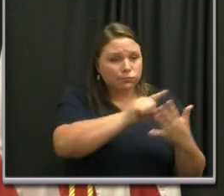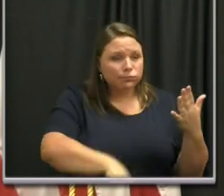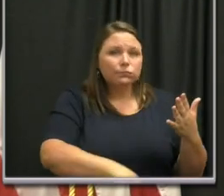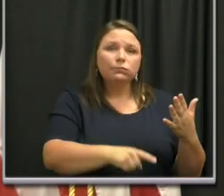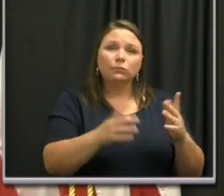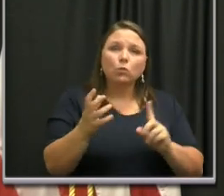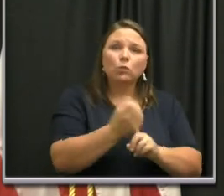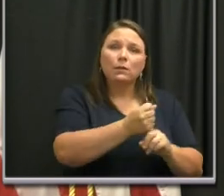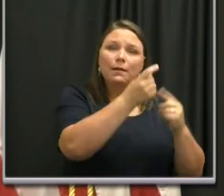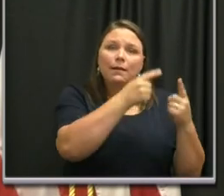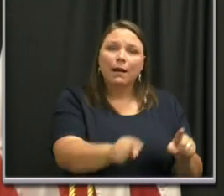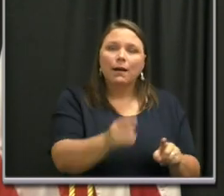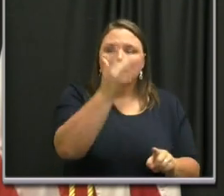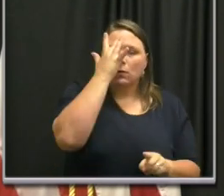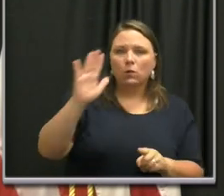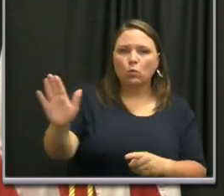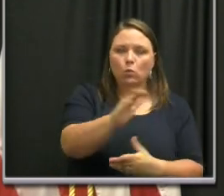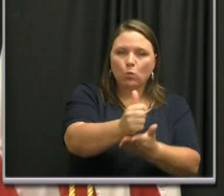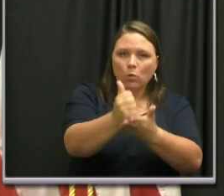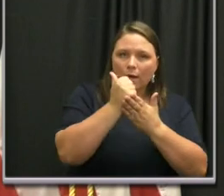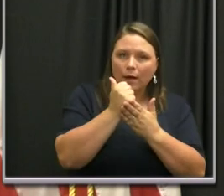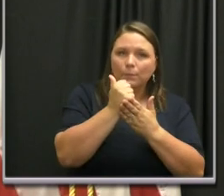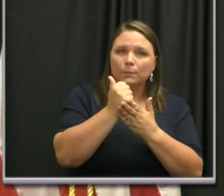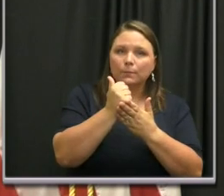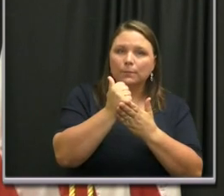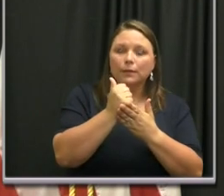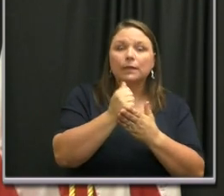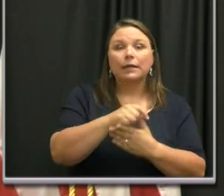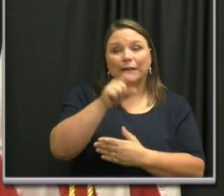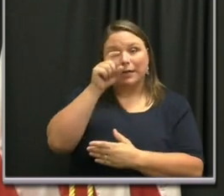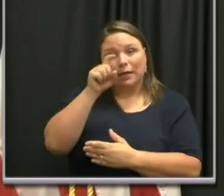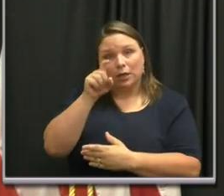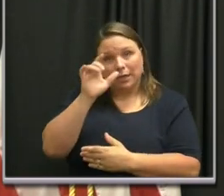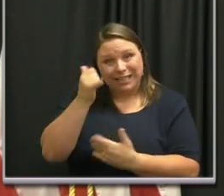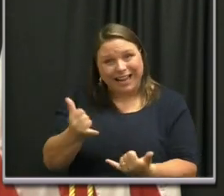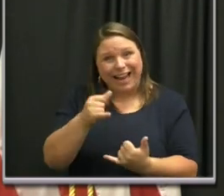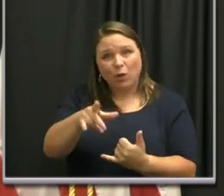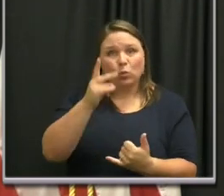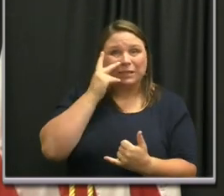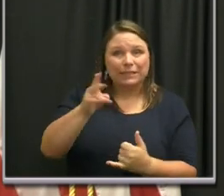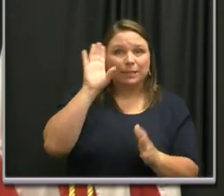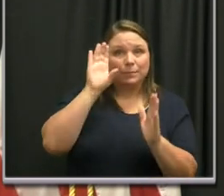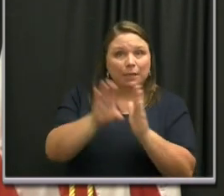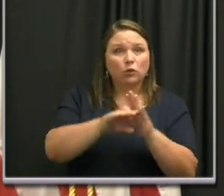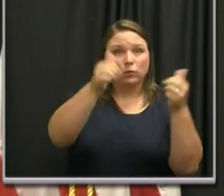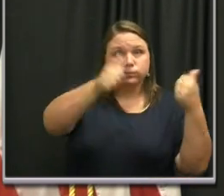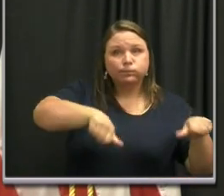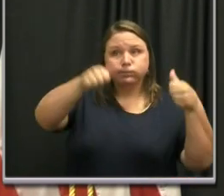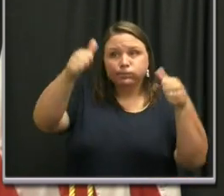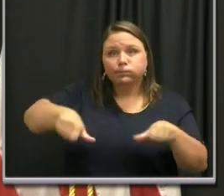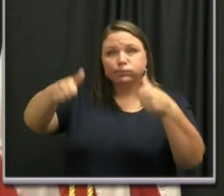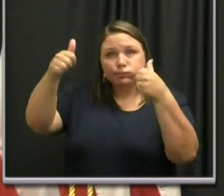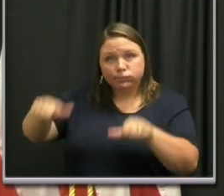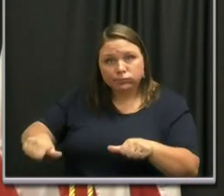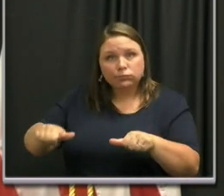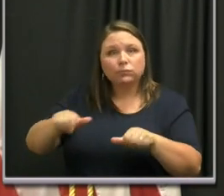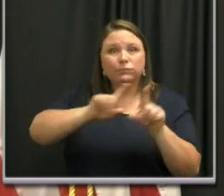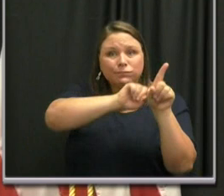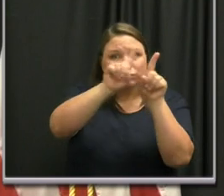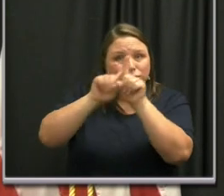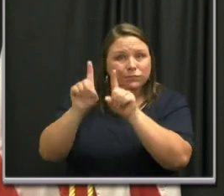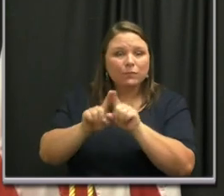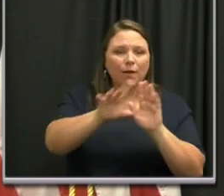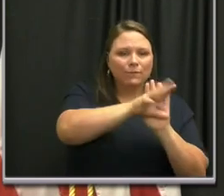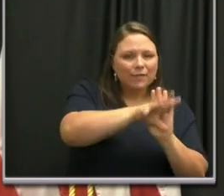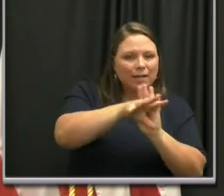were made with the assistance of the public. So you'll be seeing pictures in days to come of various